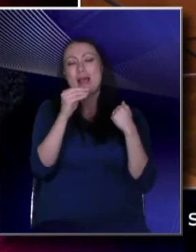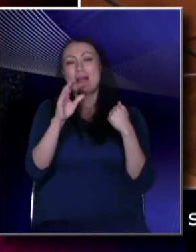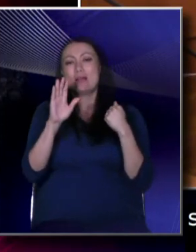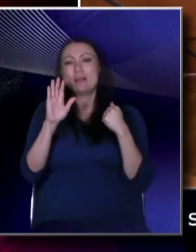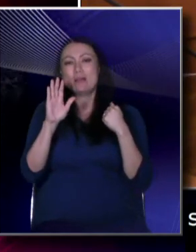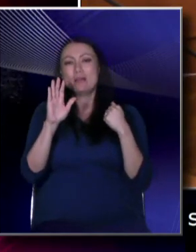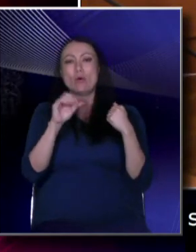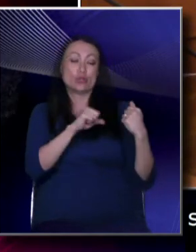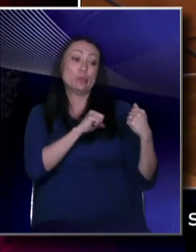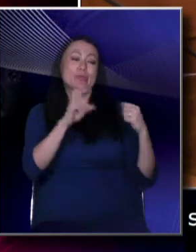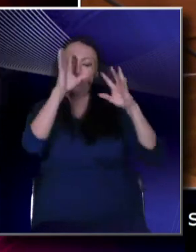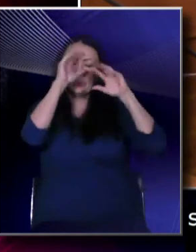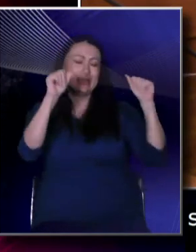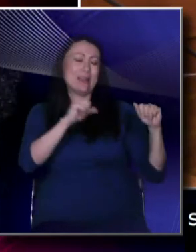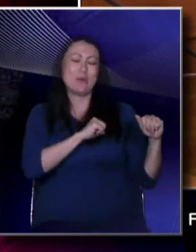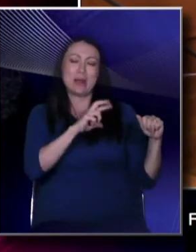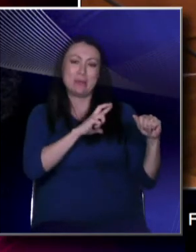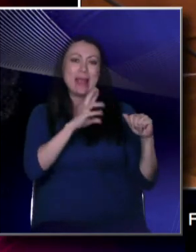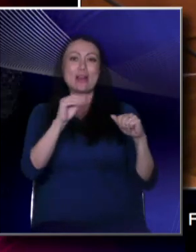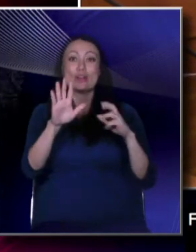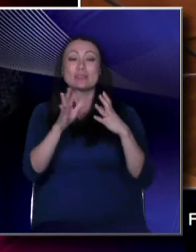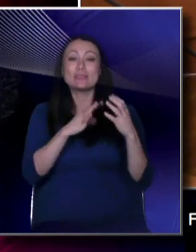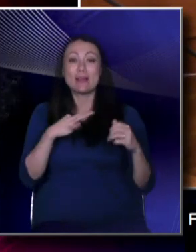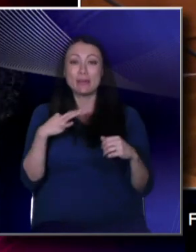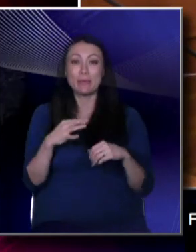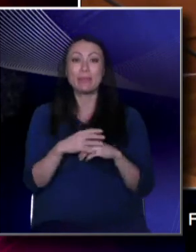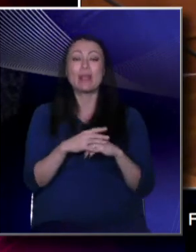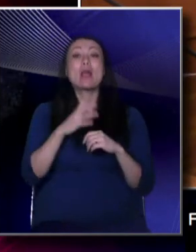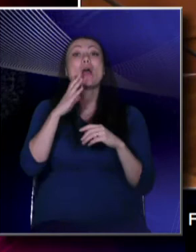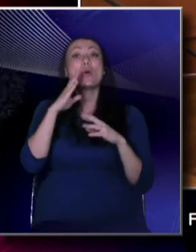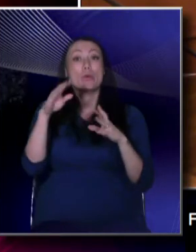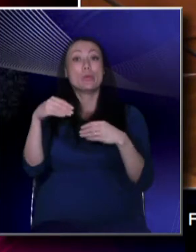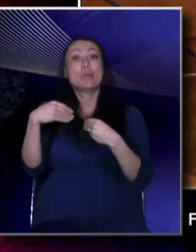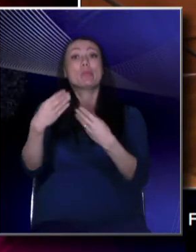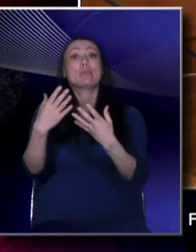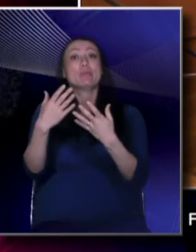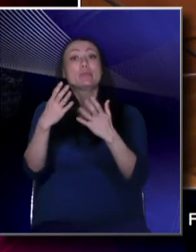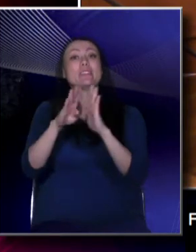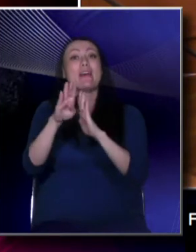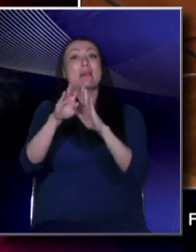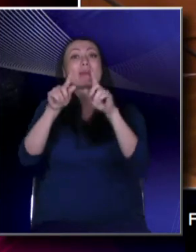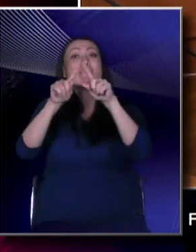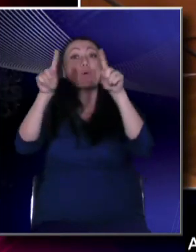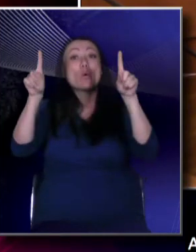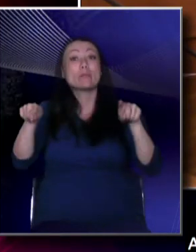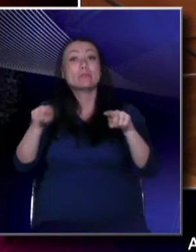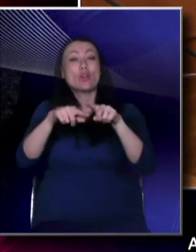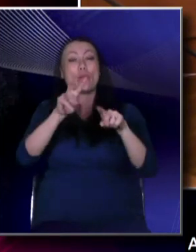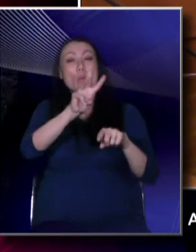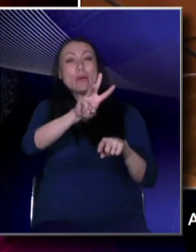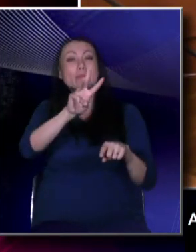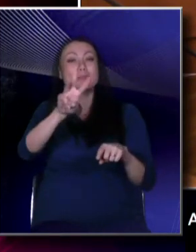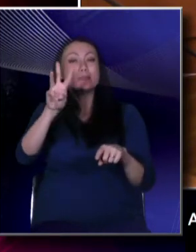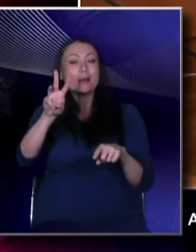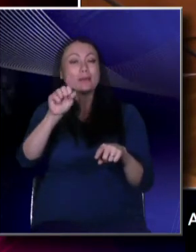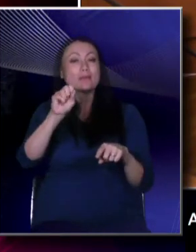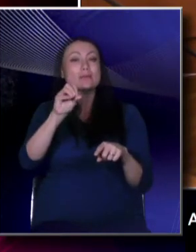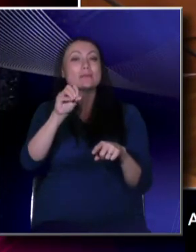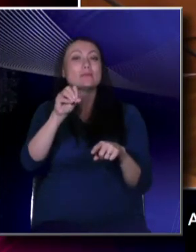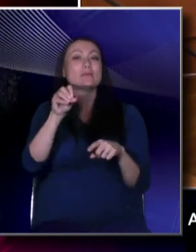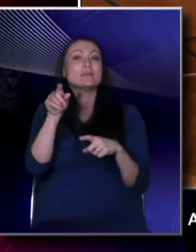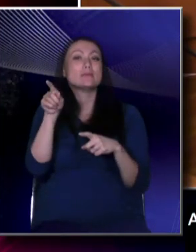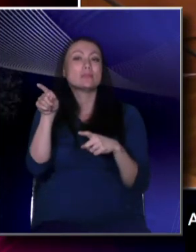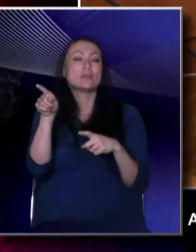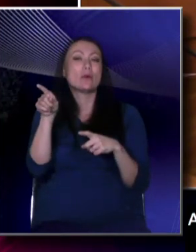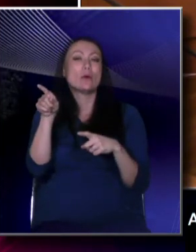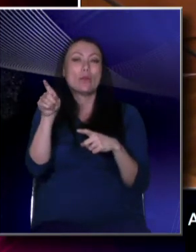developing forms that will be accessible on the website. There'll be a larger presence on the ASDB website with a form